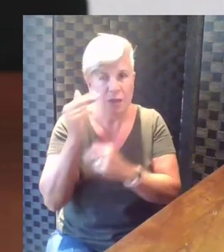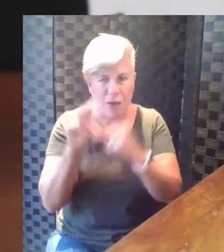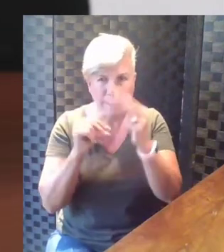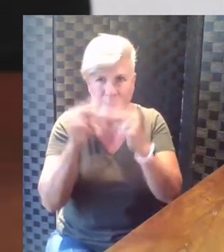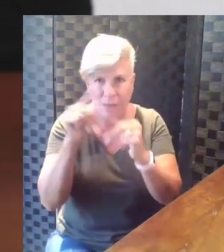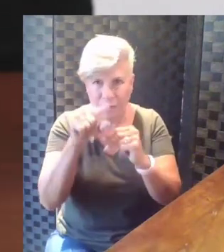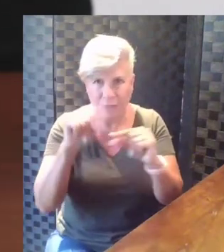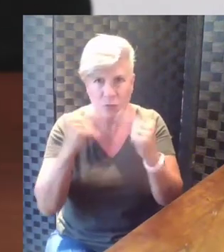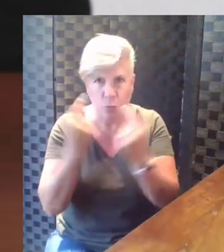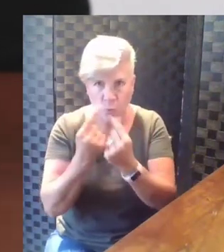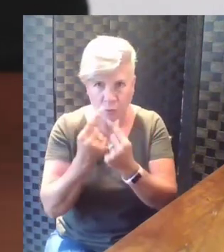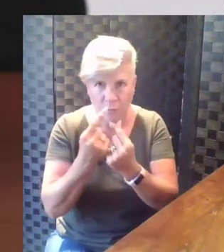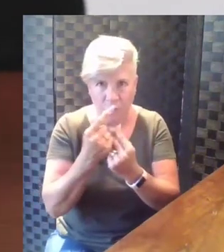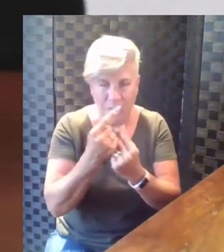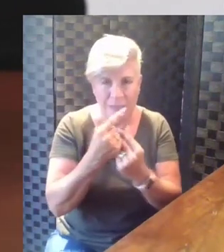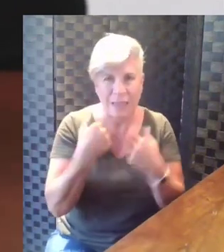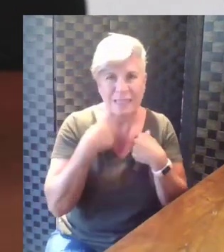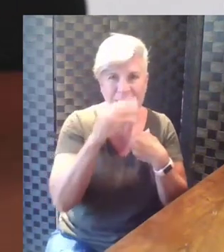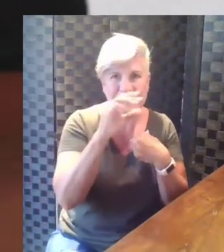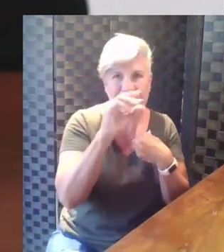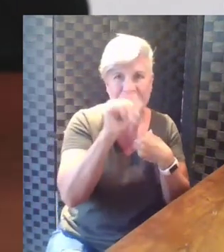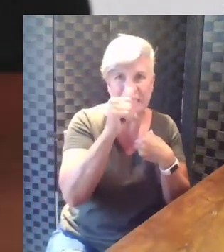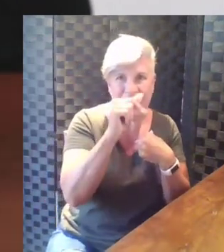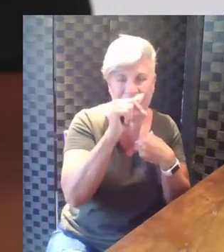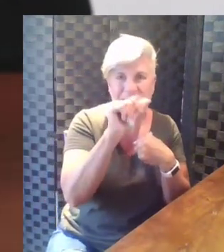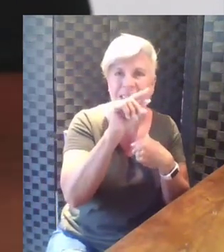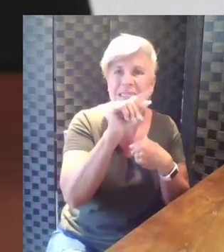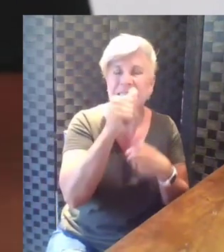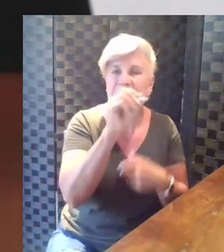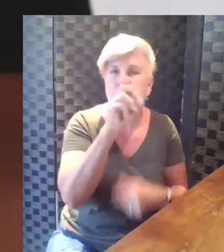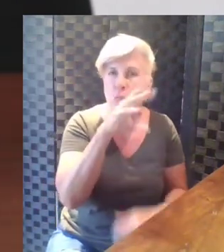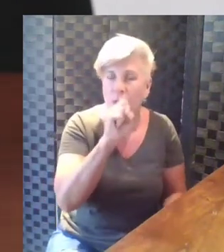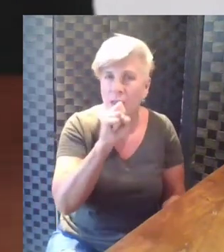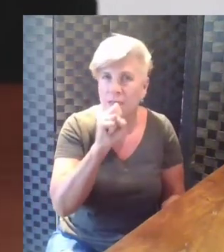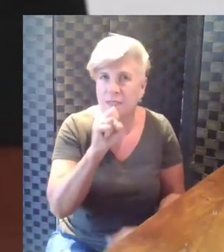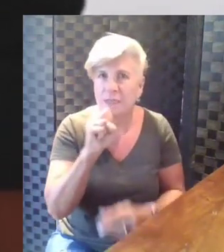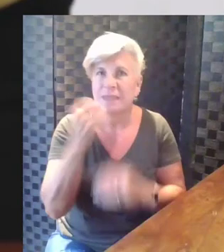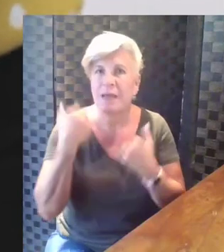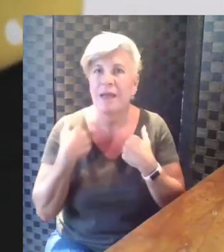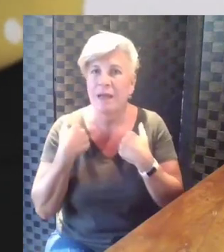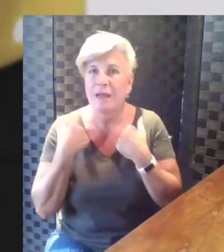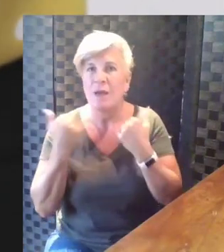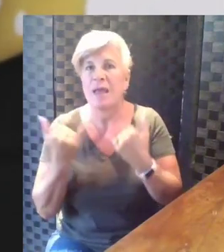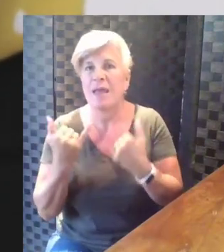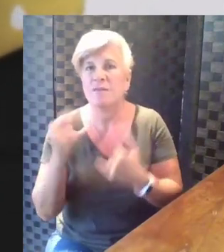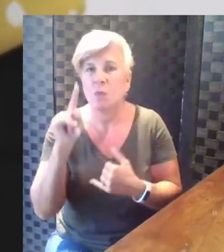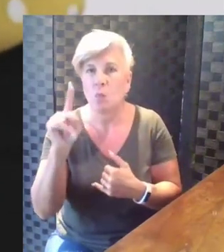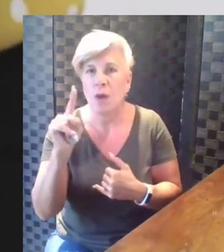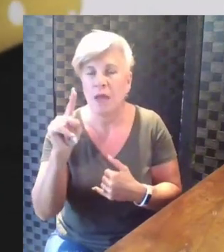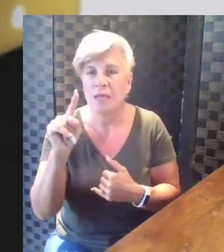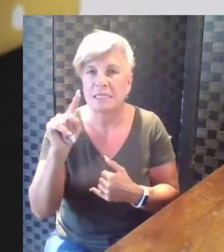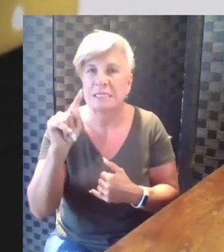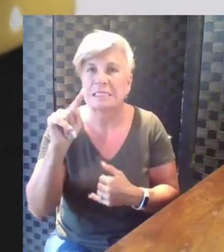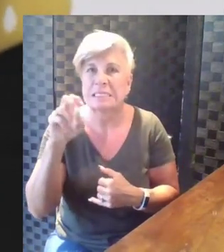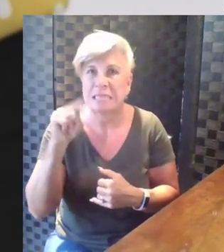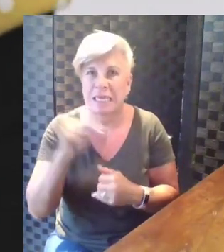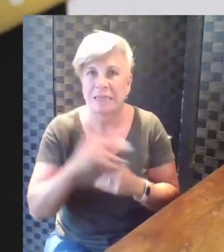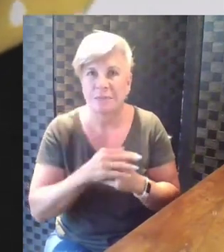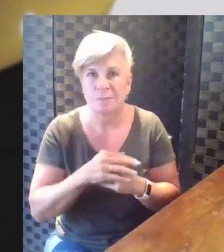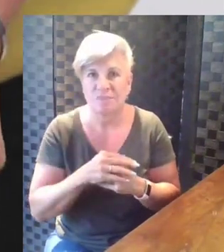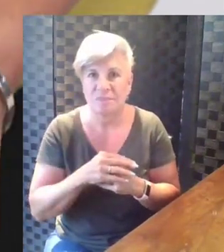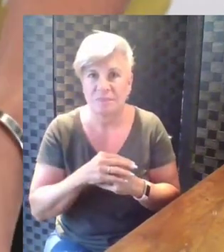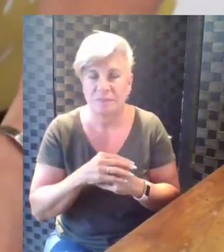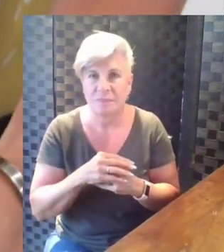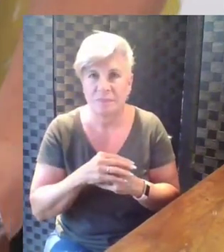this group out of 10 little ones. So then I can practice making numbers. I'm just going to bend the ends over so they don't fall